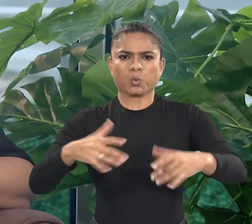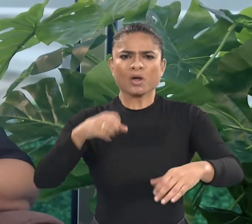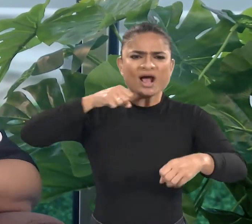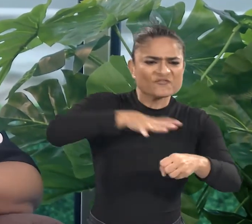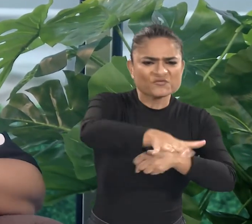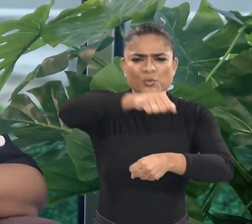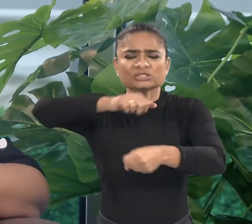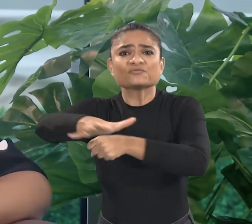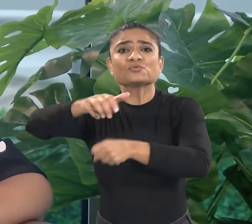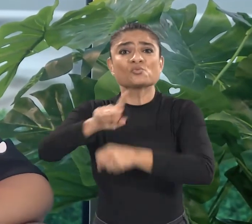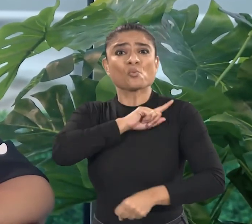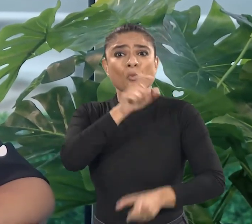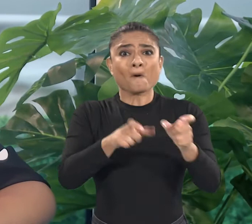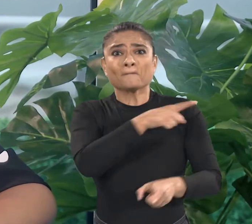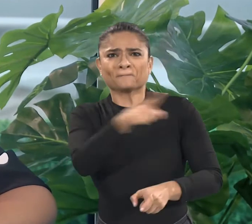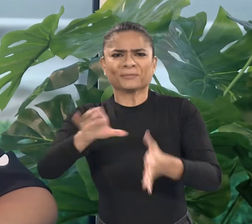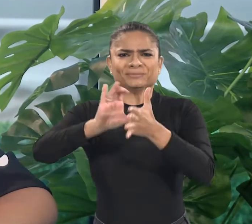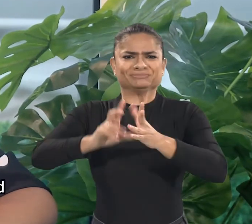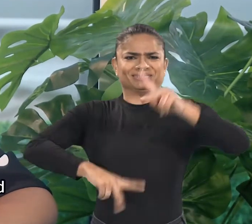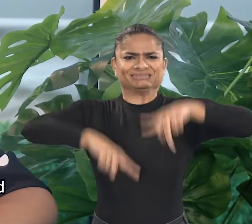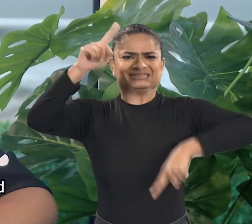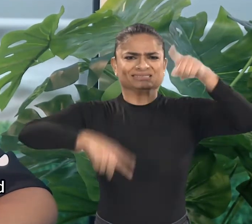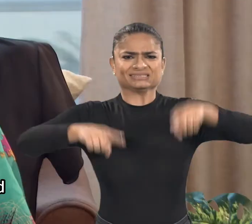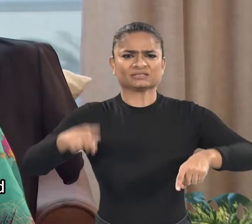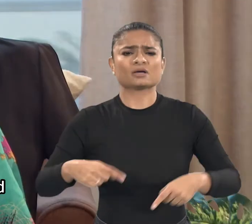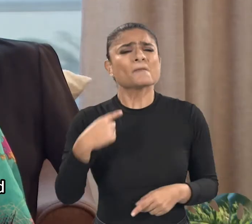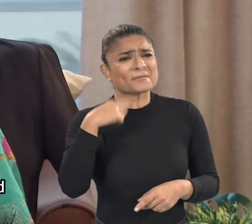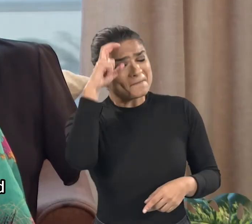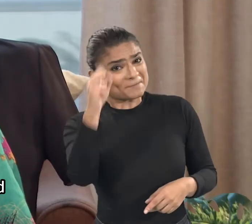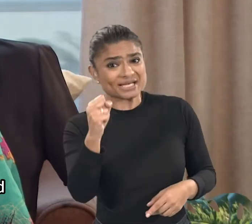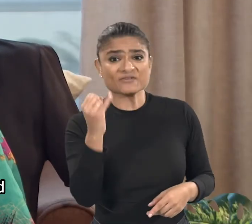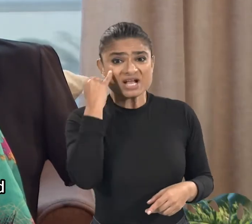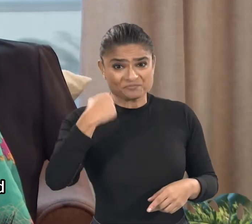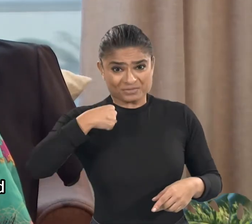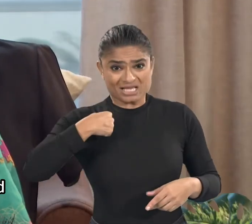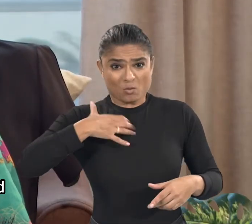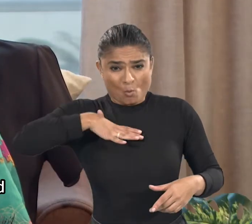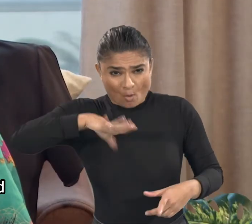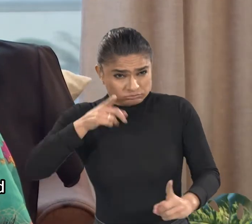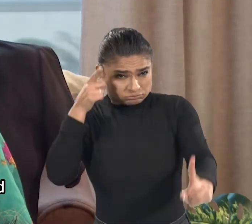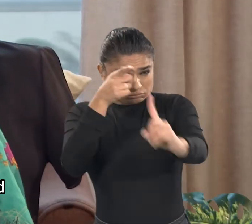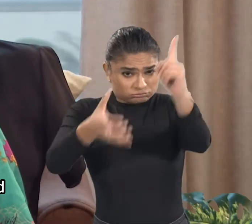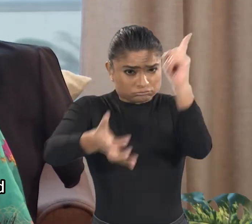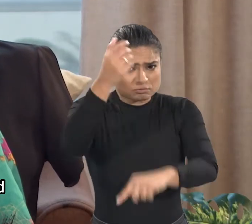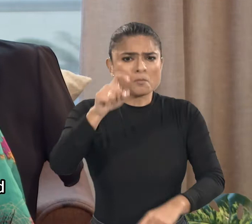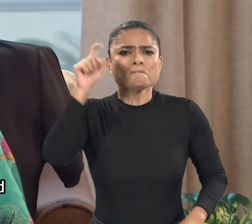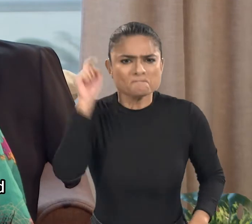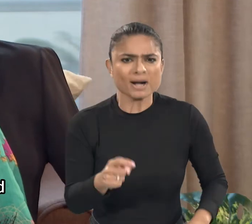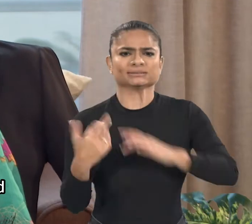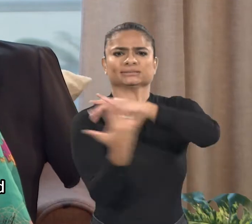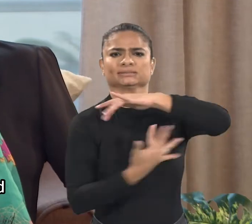perception influence the mental health of someone with a disability? I always believe that every human has the desire to